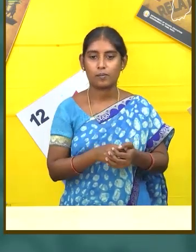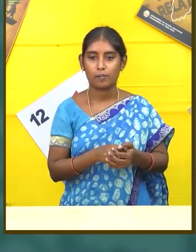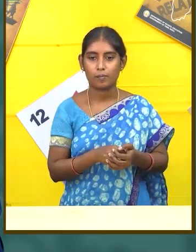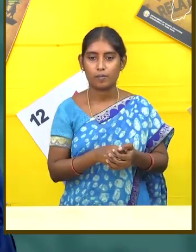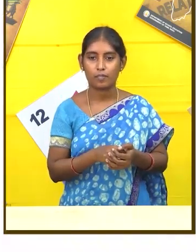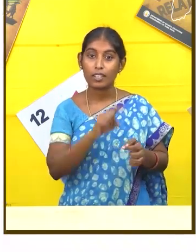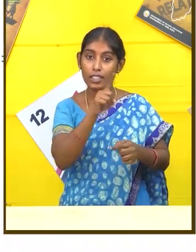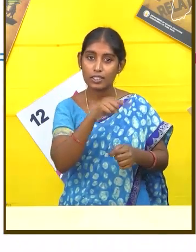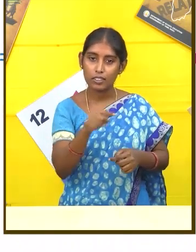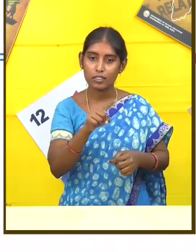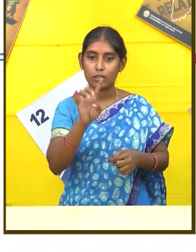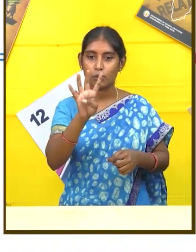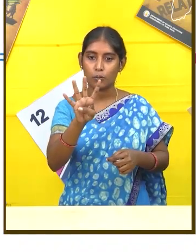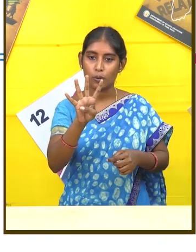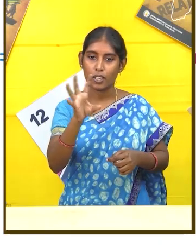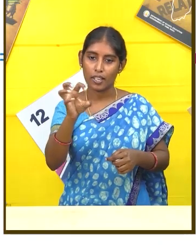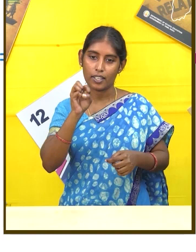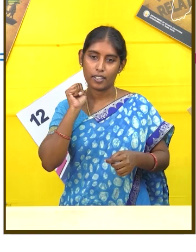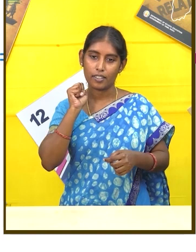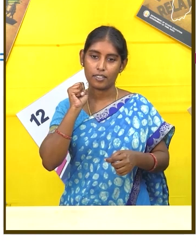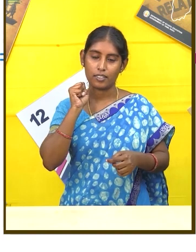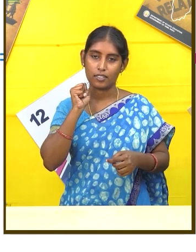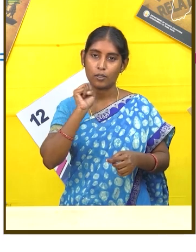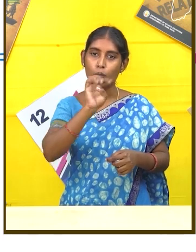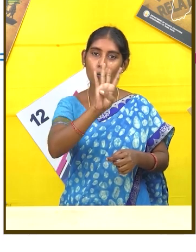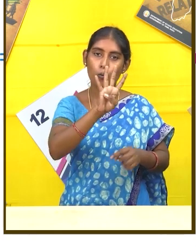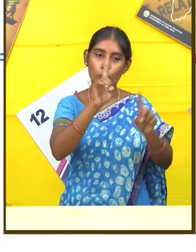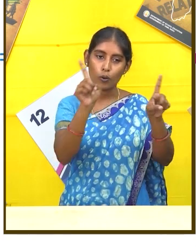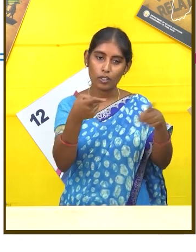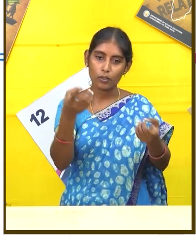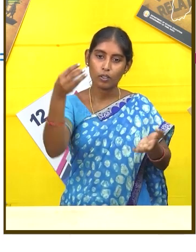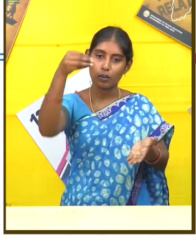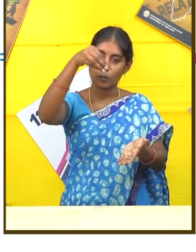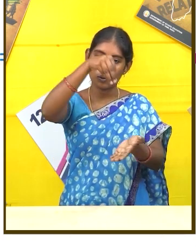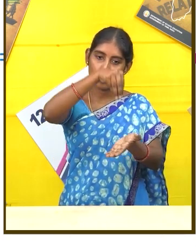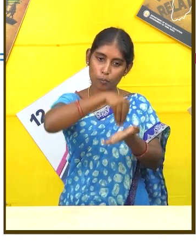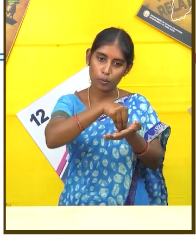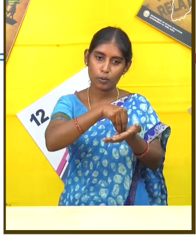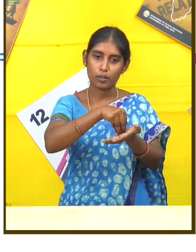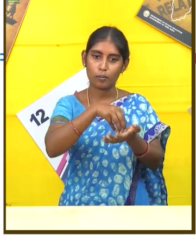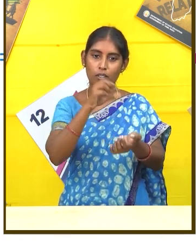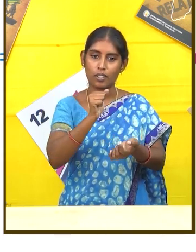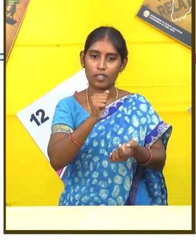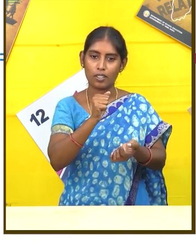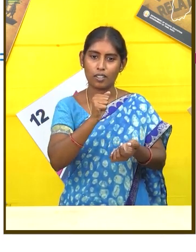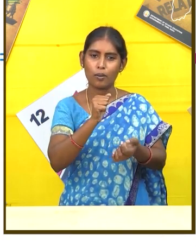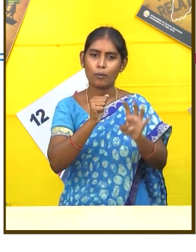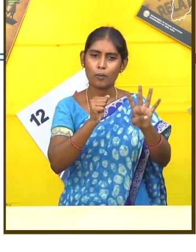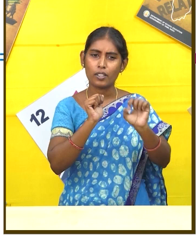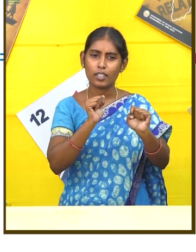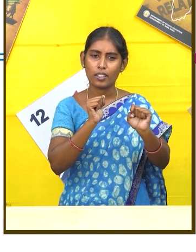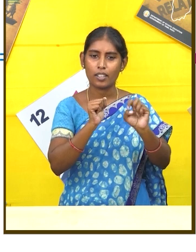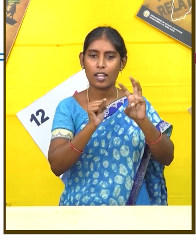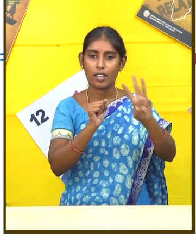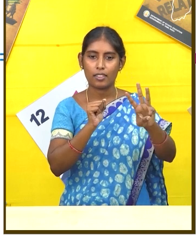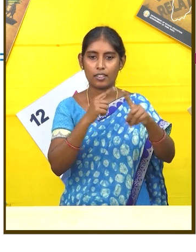Okay, let's do that. If you go for the fourth equation, z is equal to 4. In the fourth equation, what happens? What is